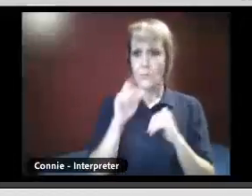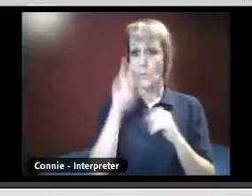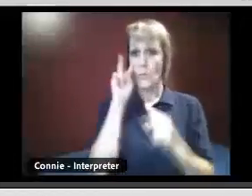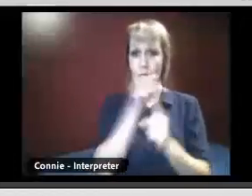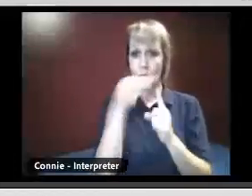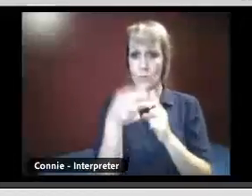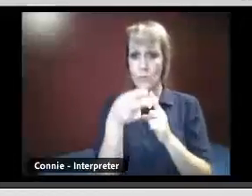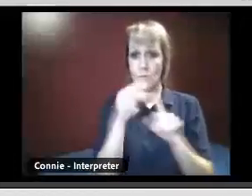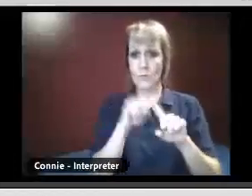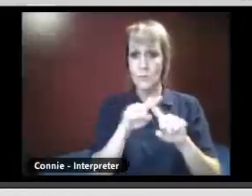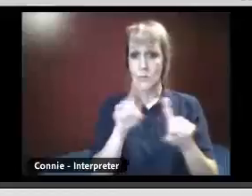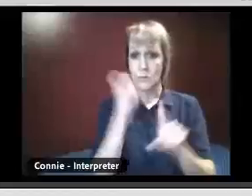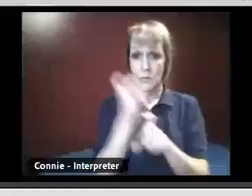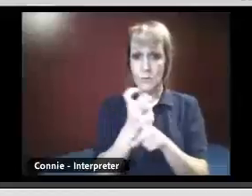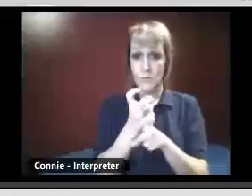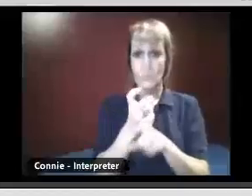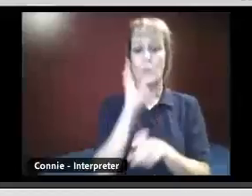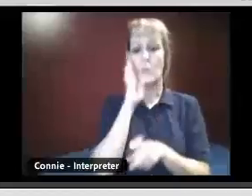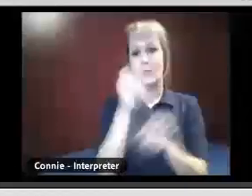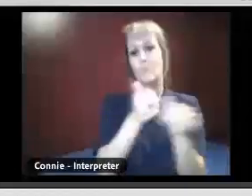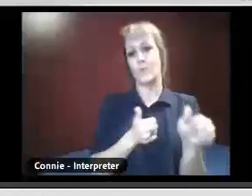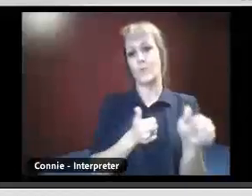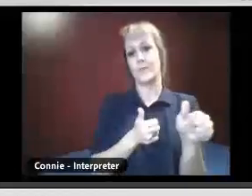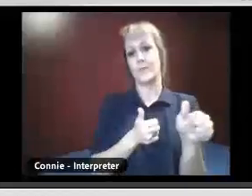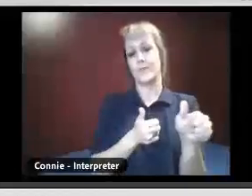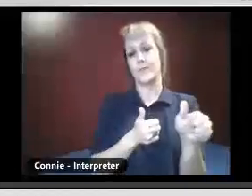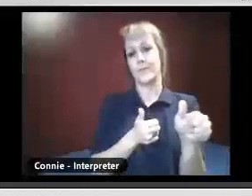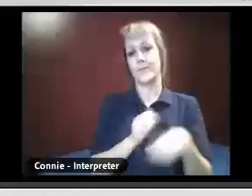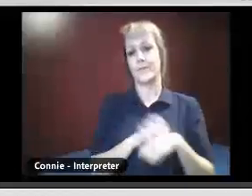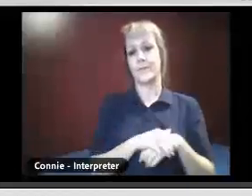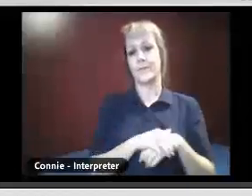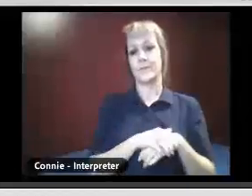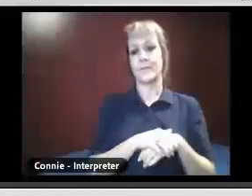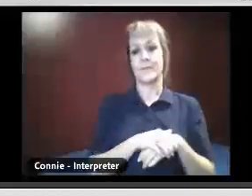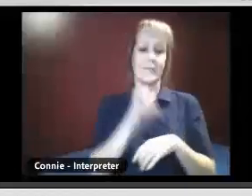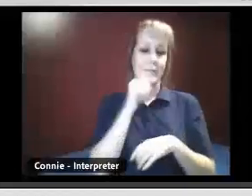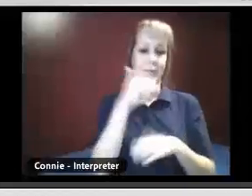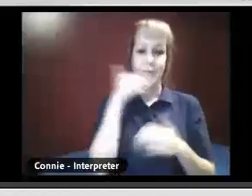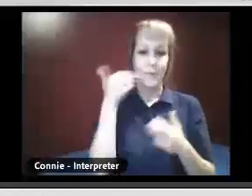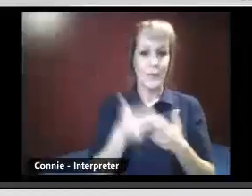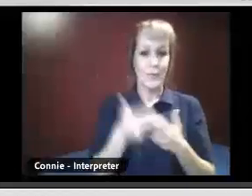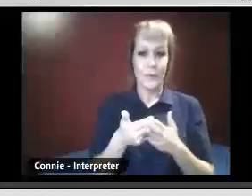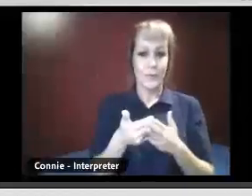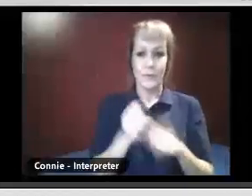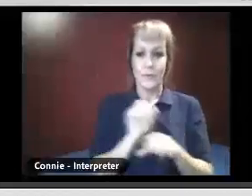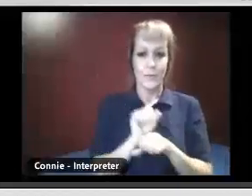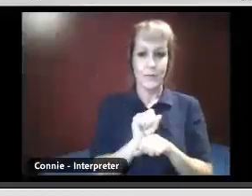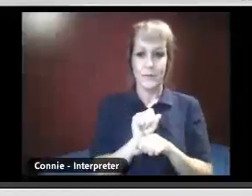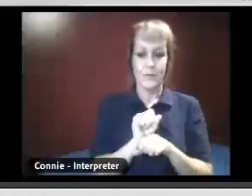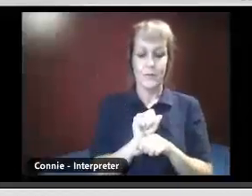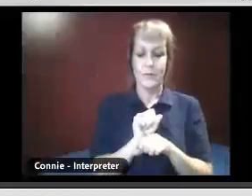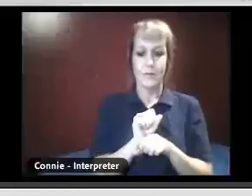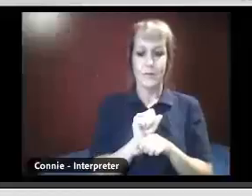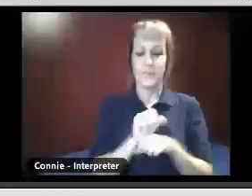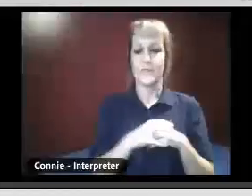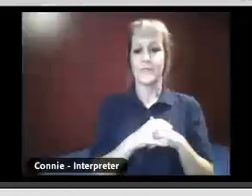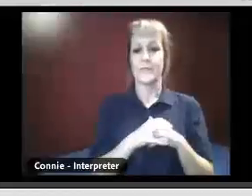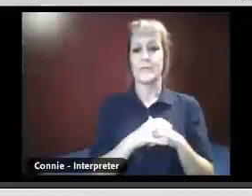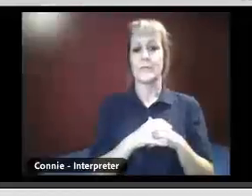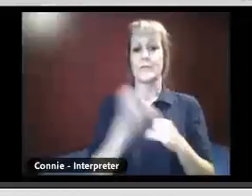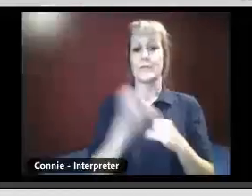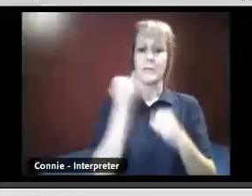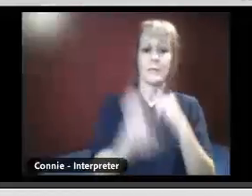difficult, we'll do our best to avoid and pull back. And it doesn't serve us well in the long time, in the long term. And then finally, the